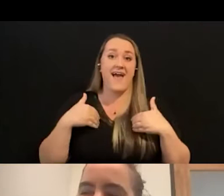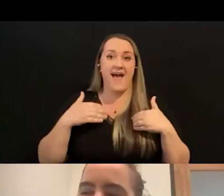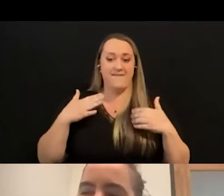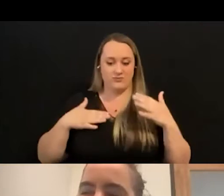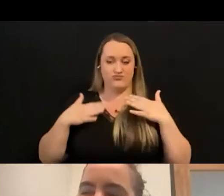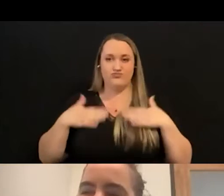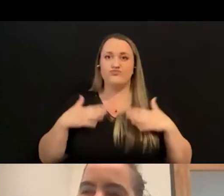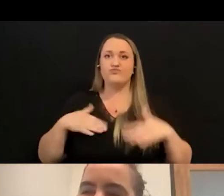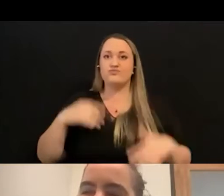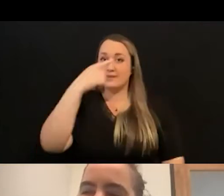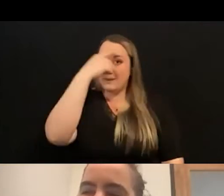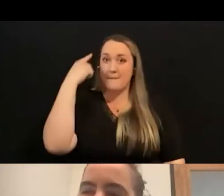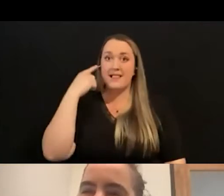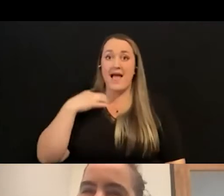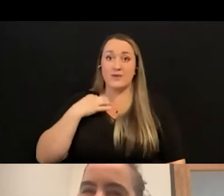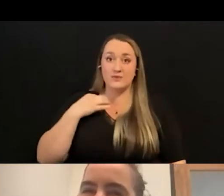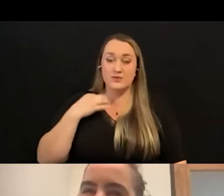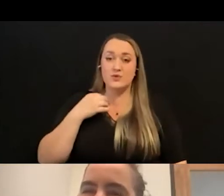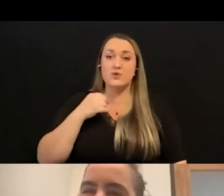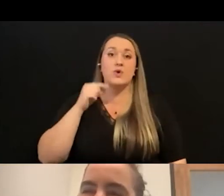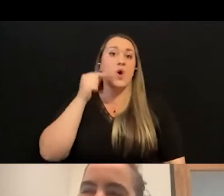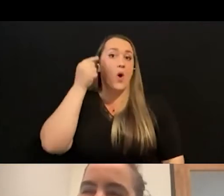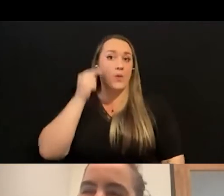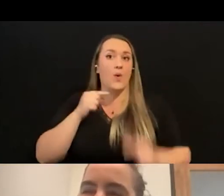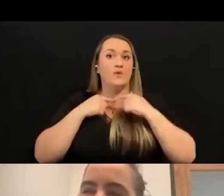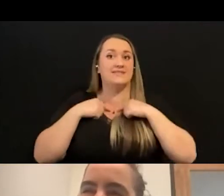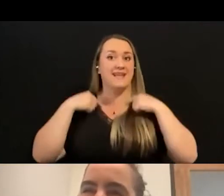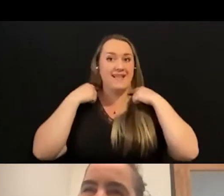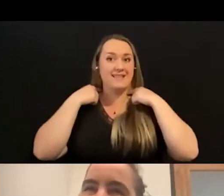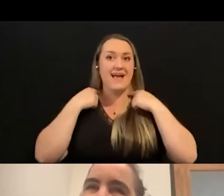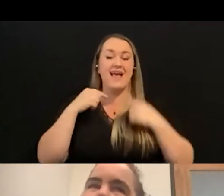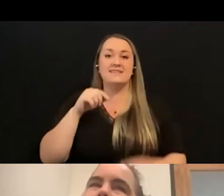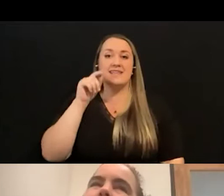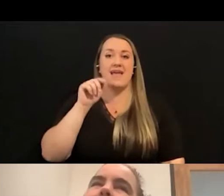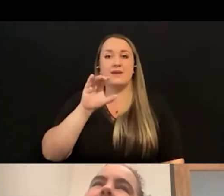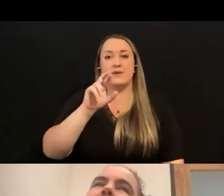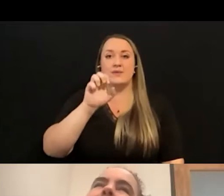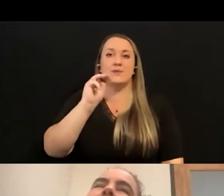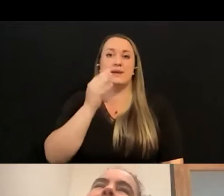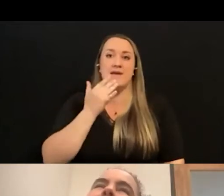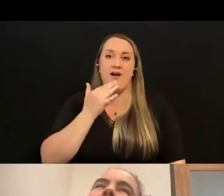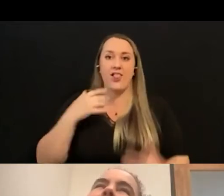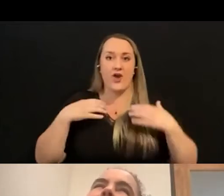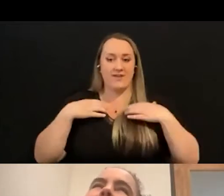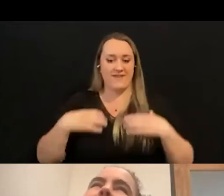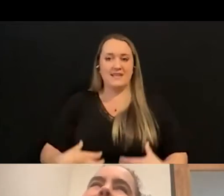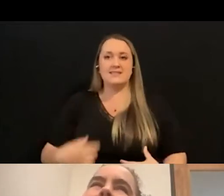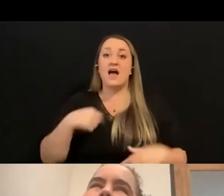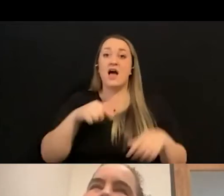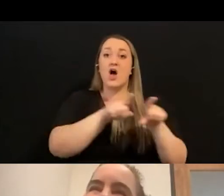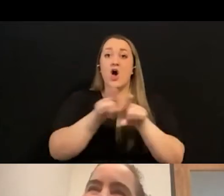black blouse, a gold necklace, and a cream-colored vest. I also wear